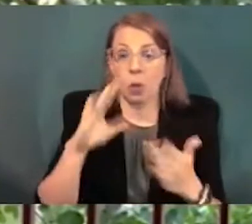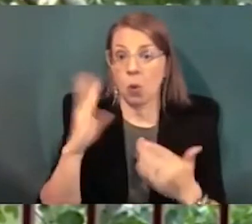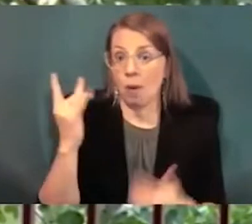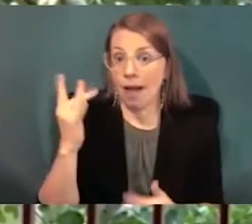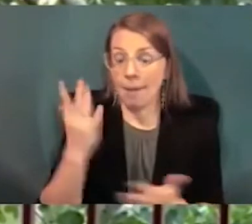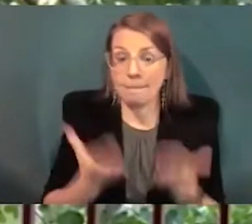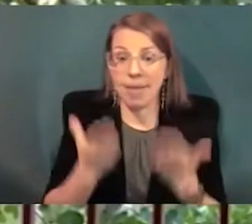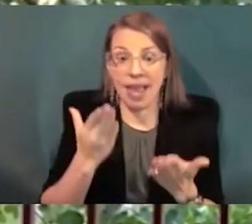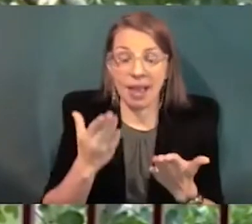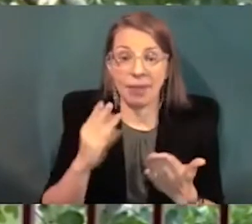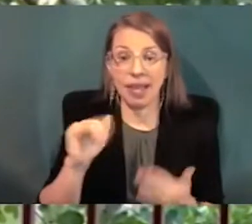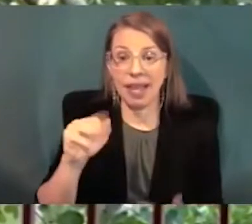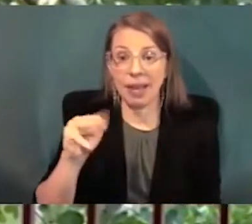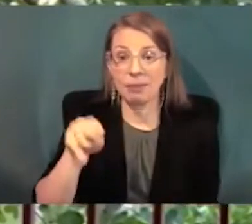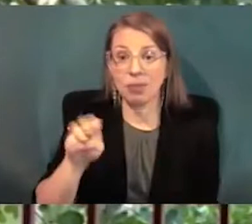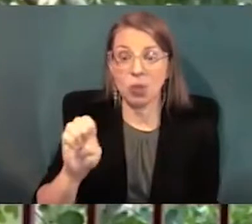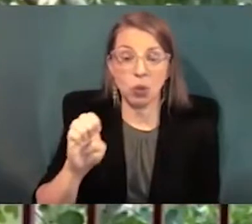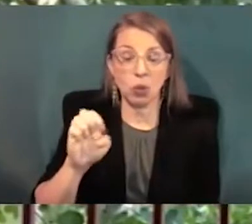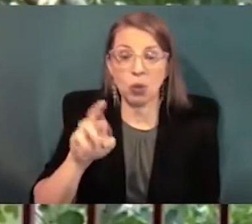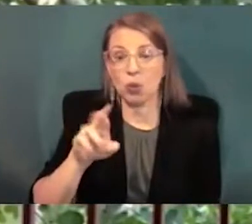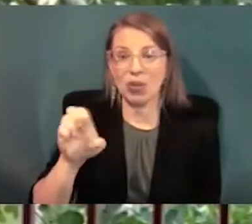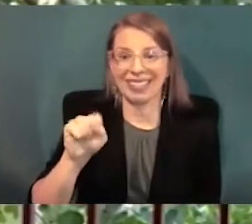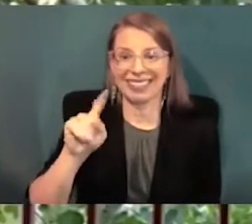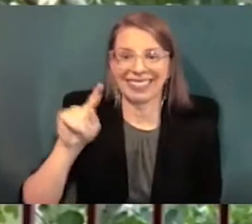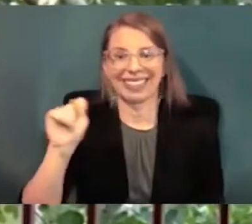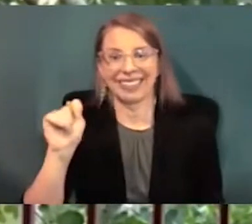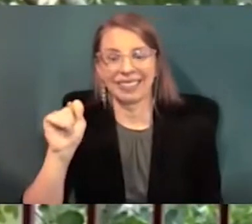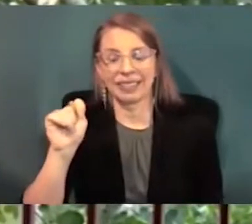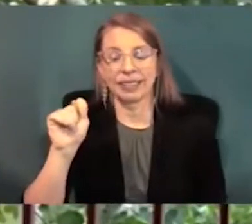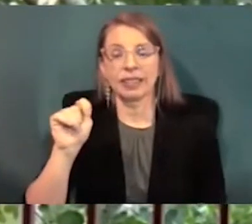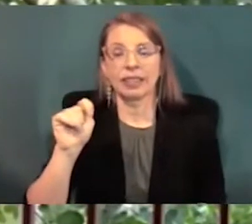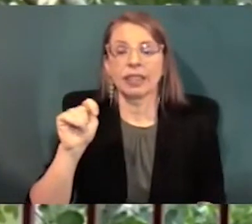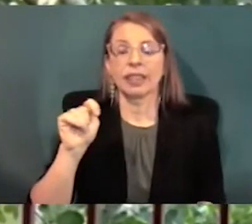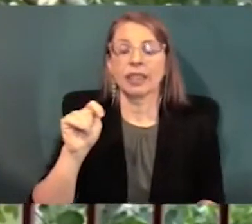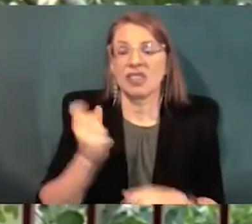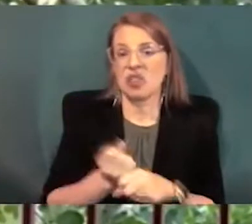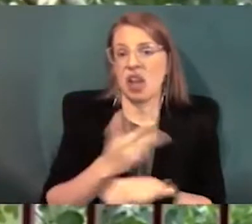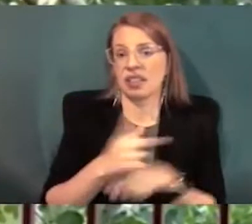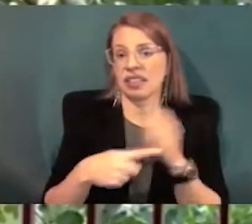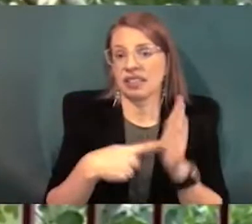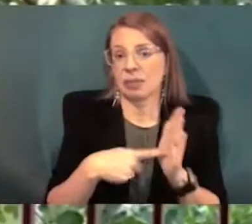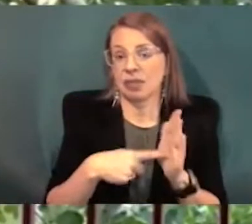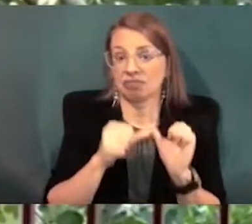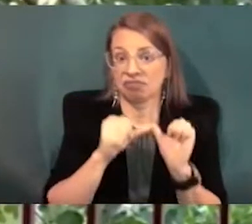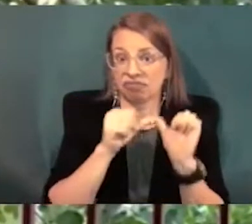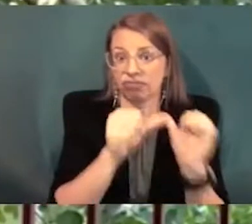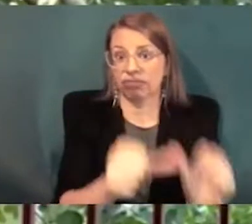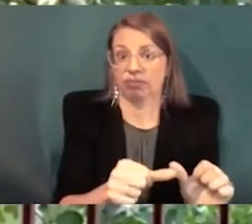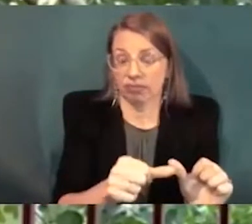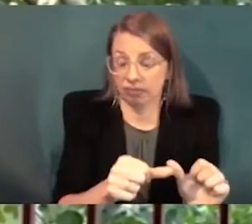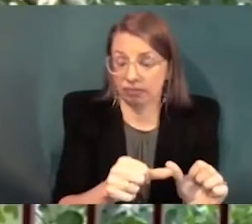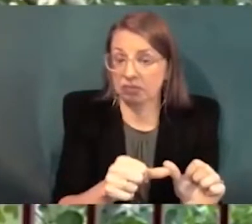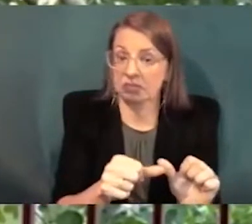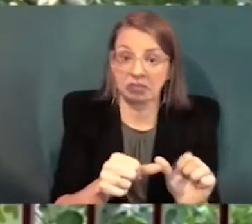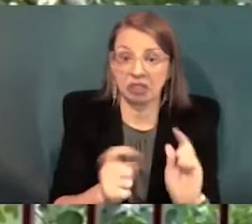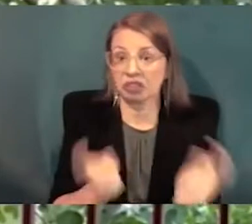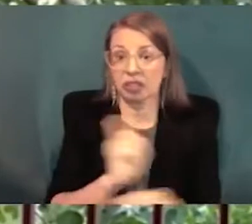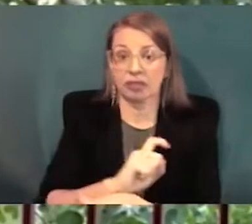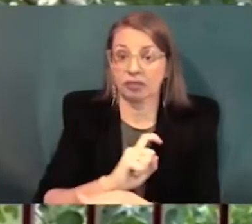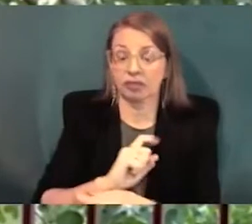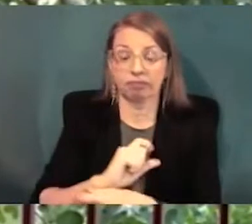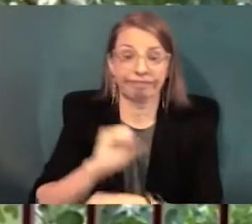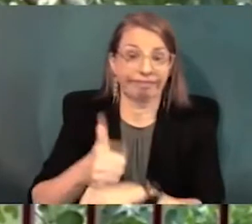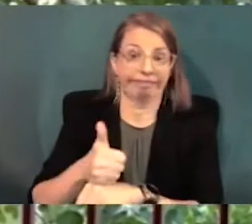resetting some of that immune mechanism that is still causing some of those symptoms? But, we want people who have